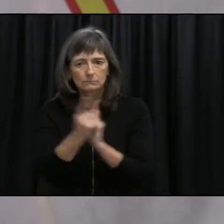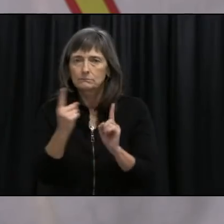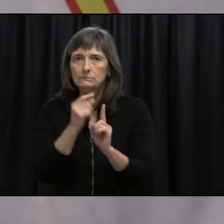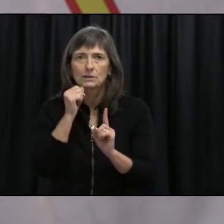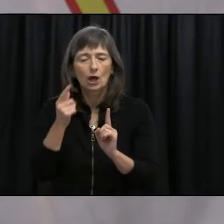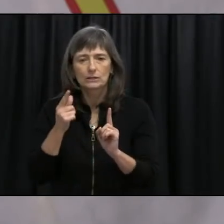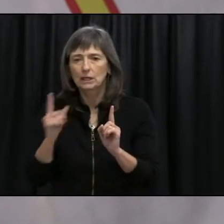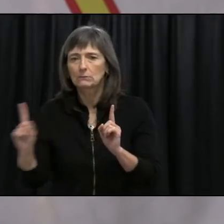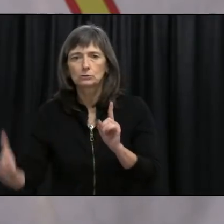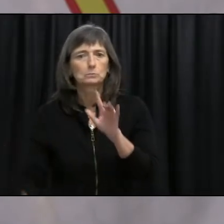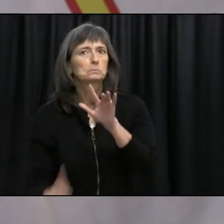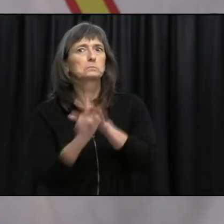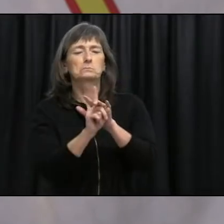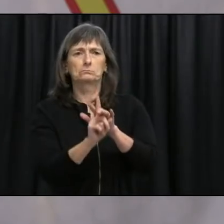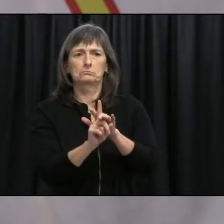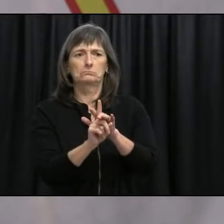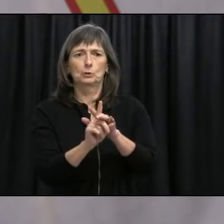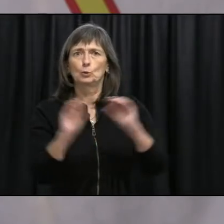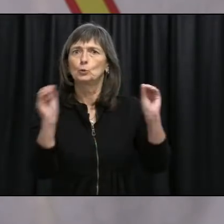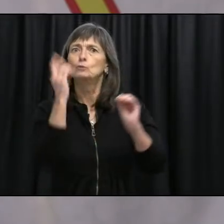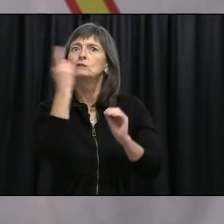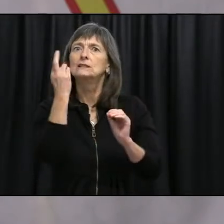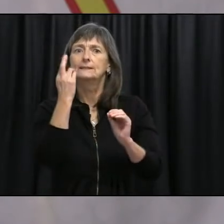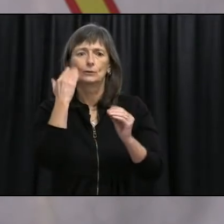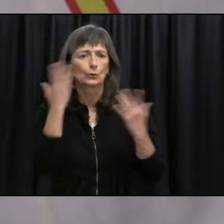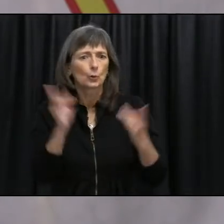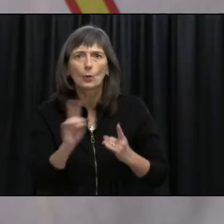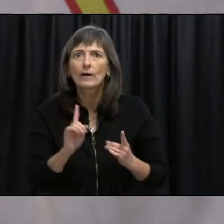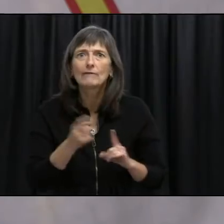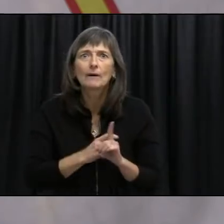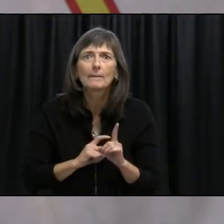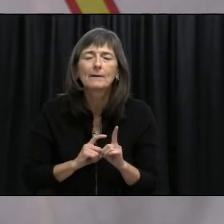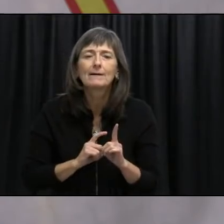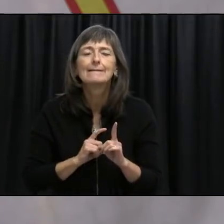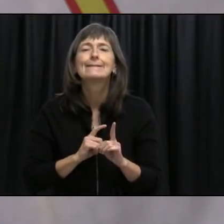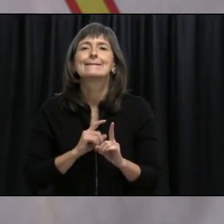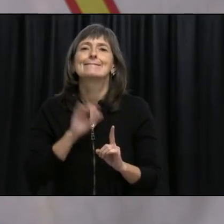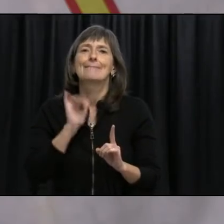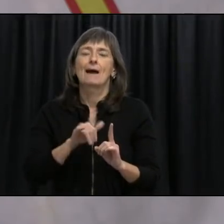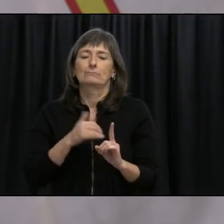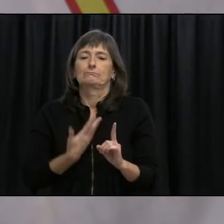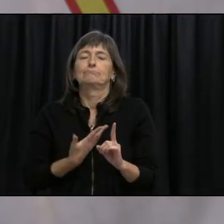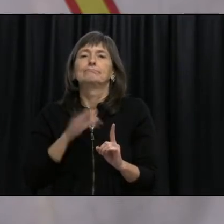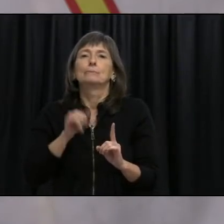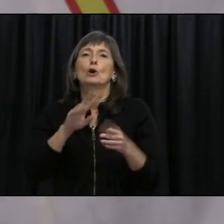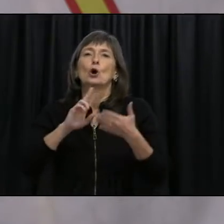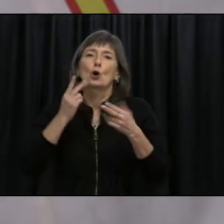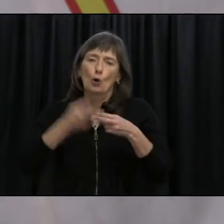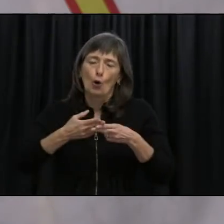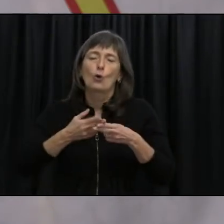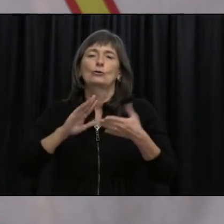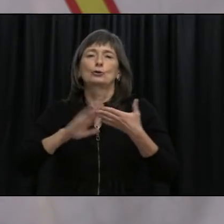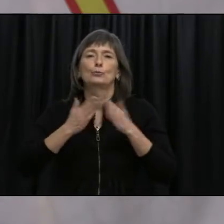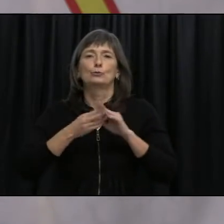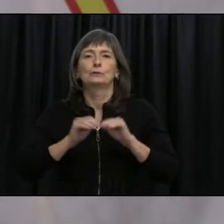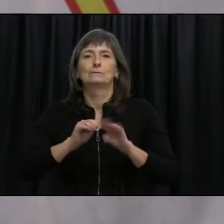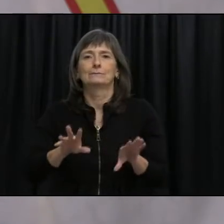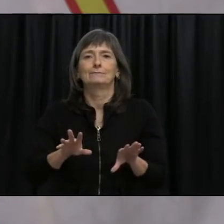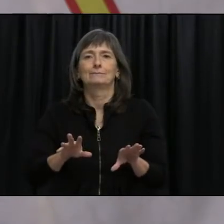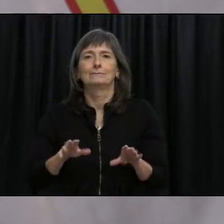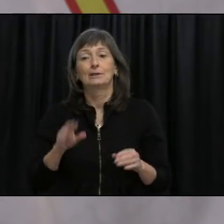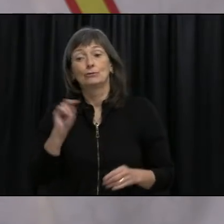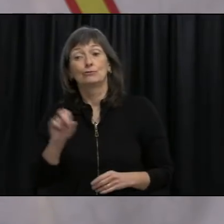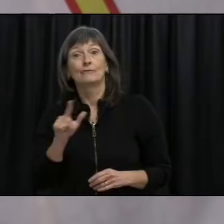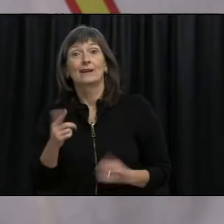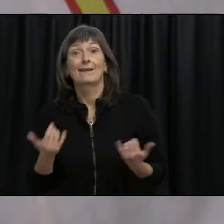call non-epidemiologically linked cases. So we don't have any cases of that type here at the